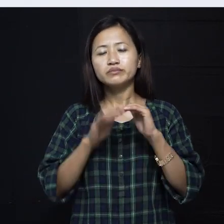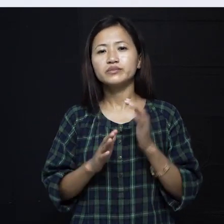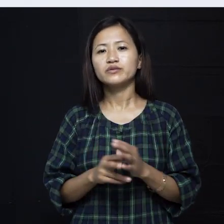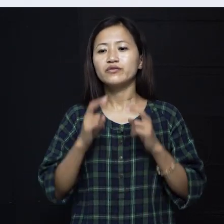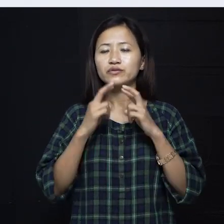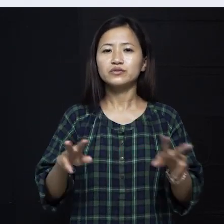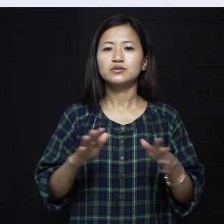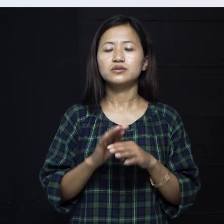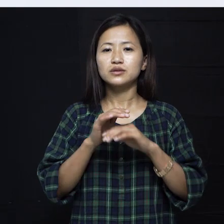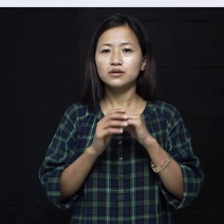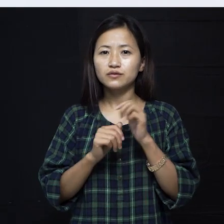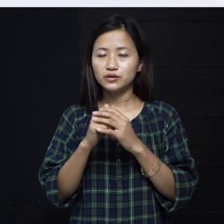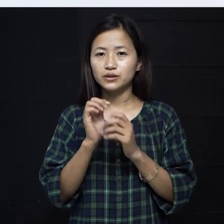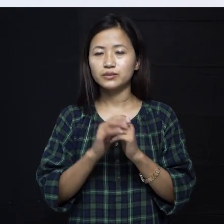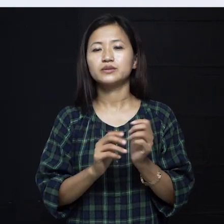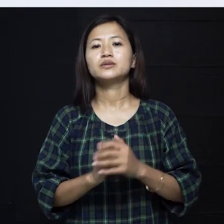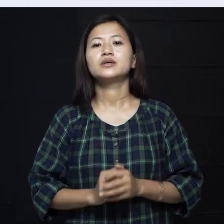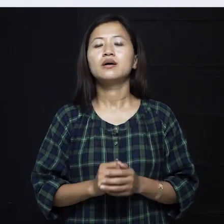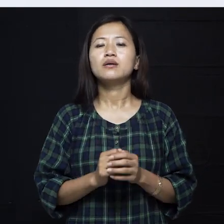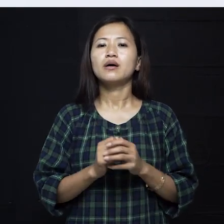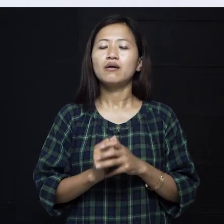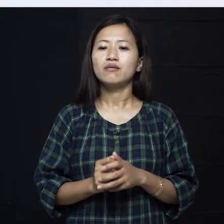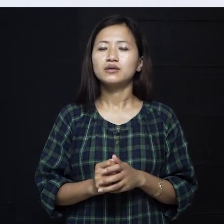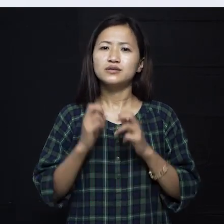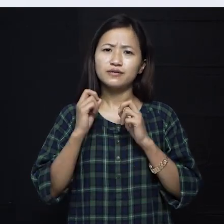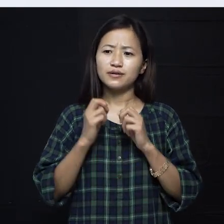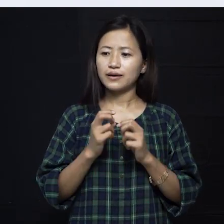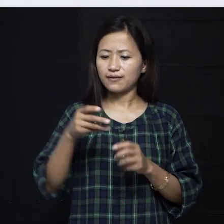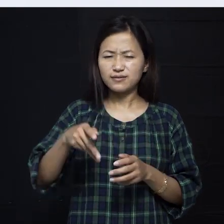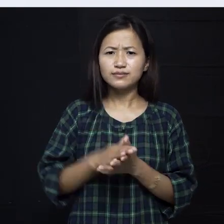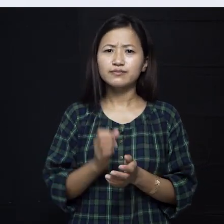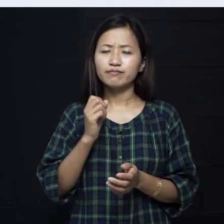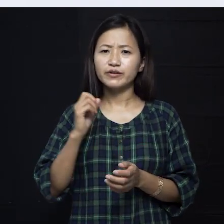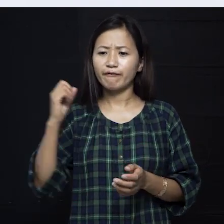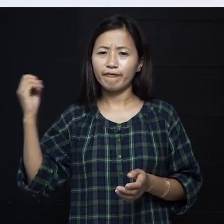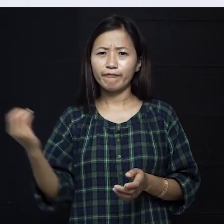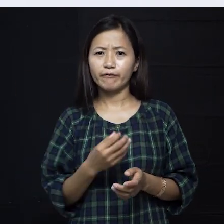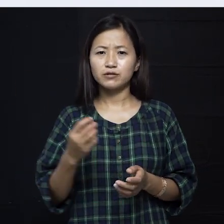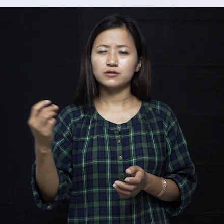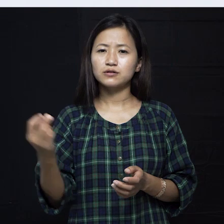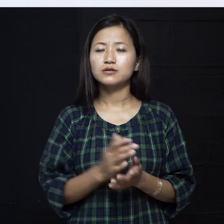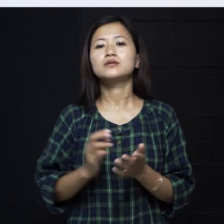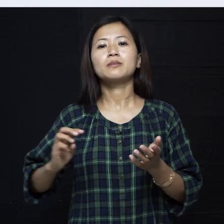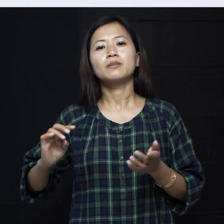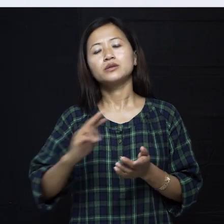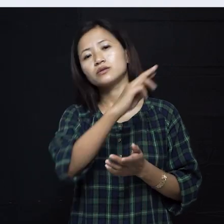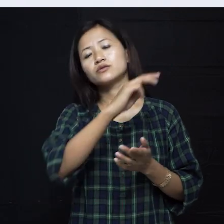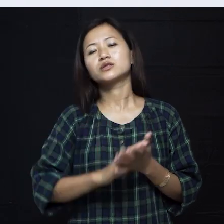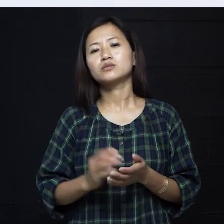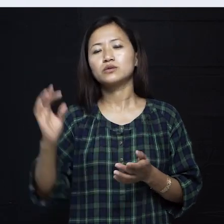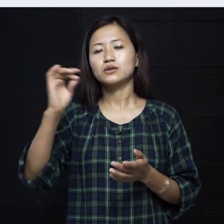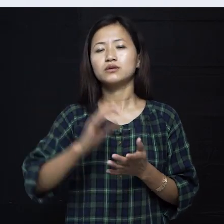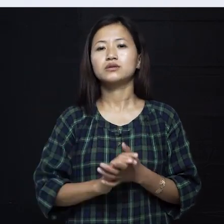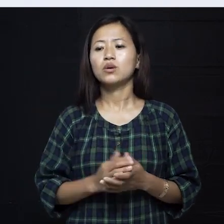is very comfortable. Comfortable plus it is the fastest. Okay, it is the fastest means of transport again.